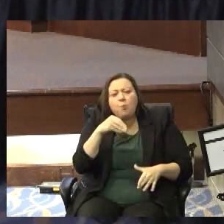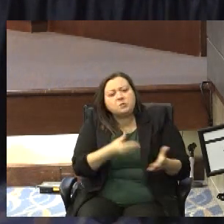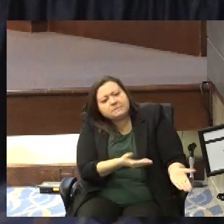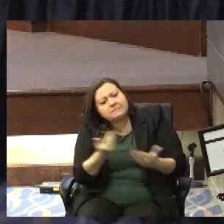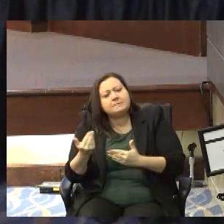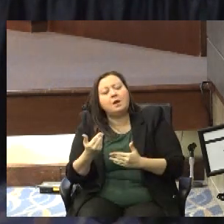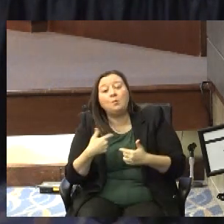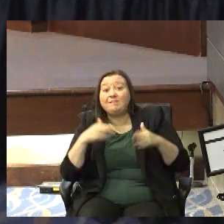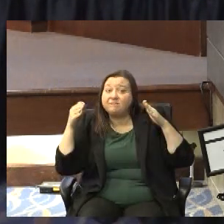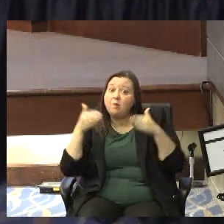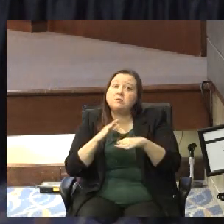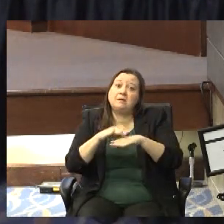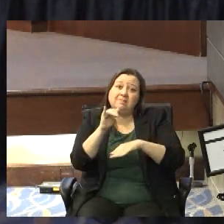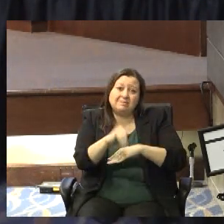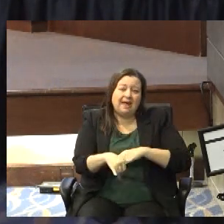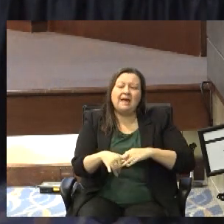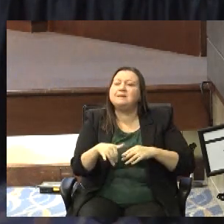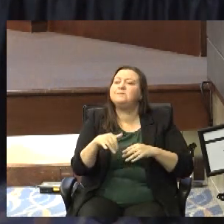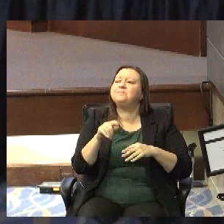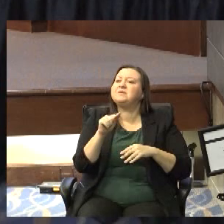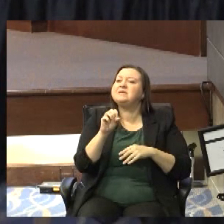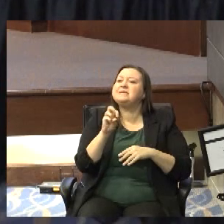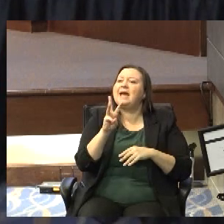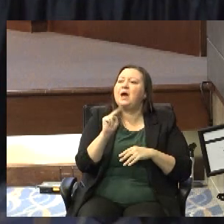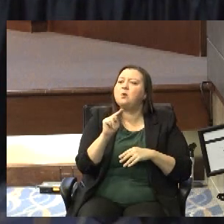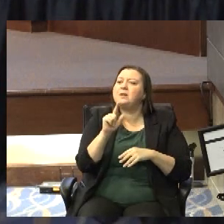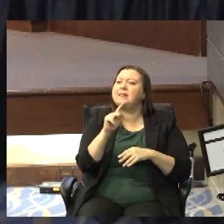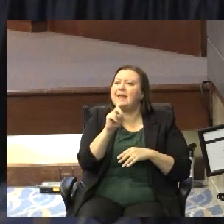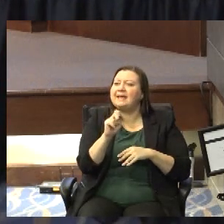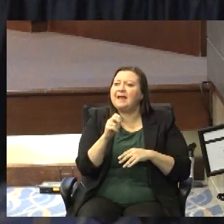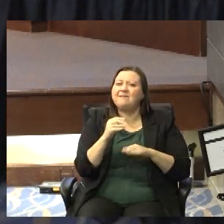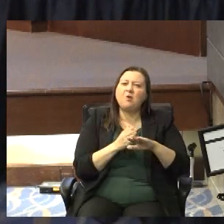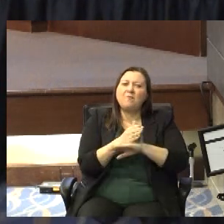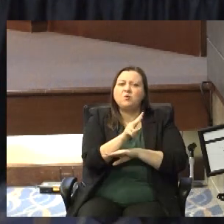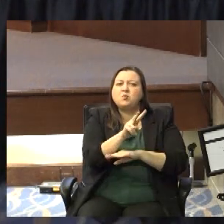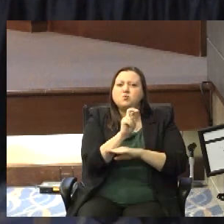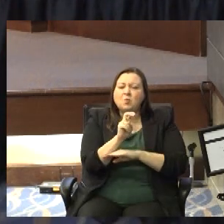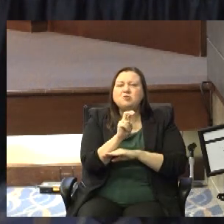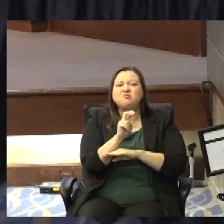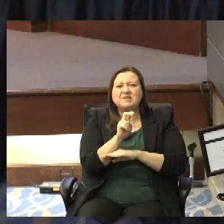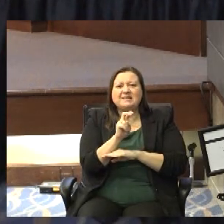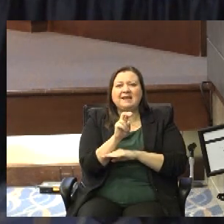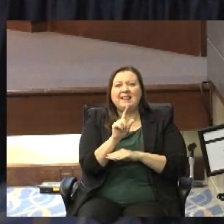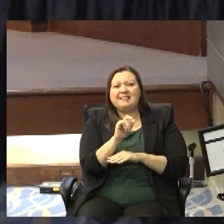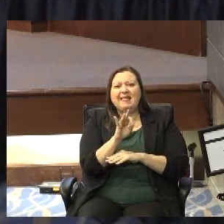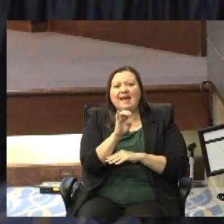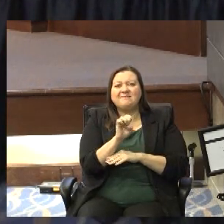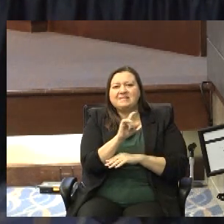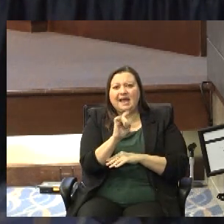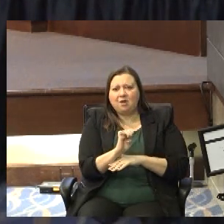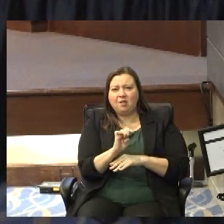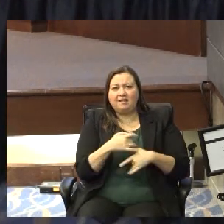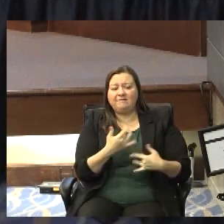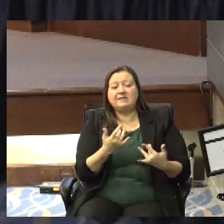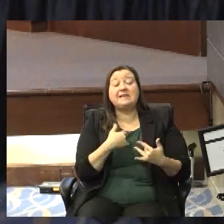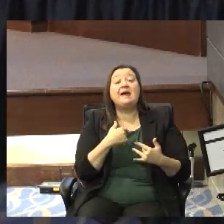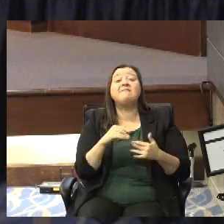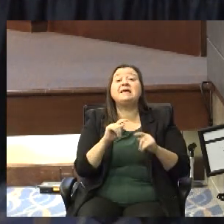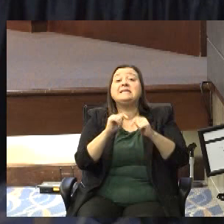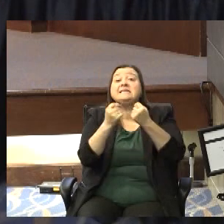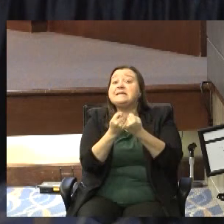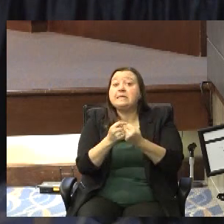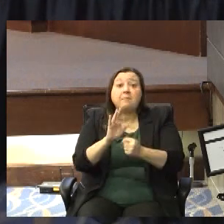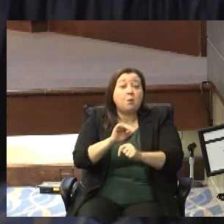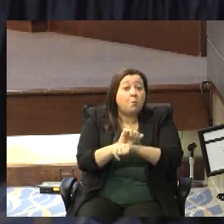we focus a lot on. Like in Town Lake, we have over 200 lifestyle events every year. And what that means is we have a lifestyle team that's all they